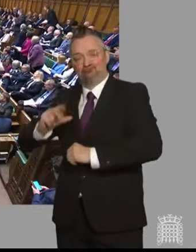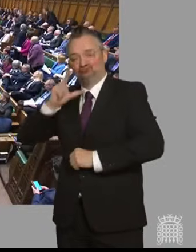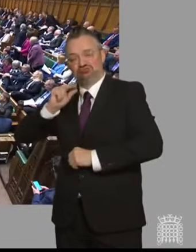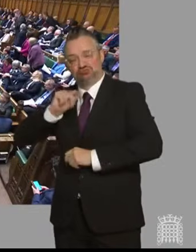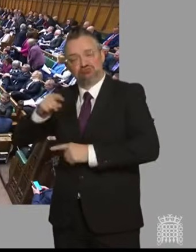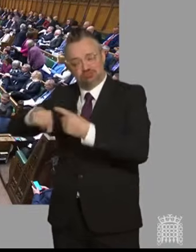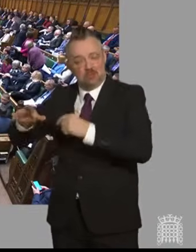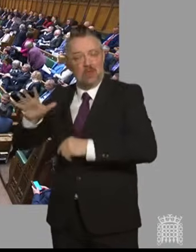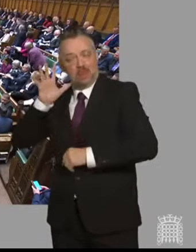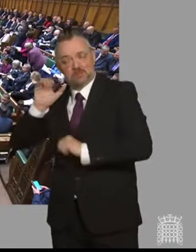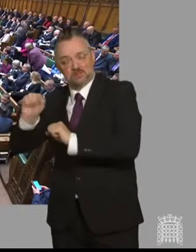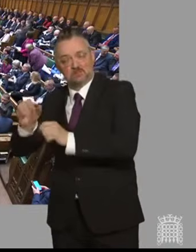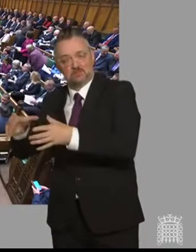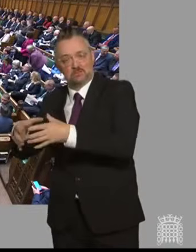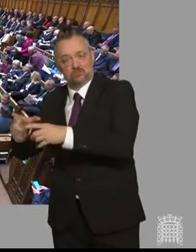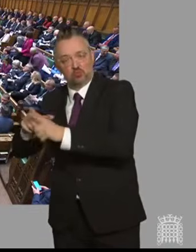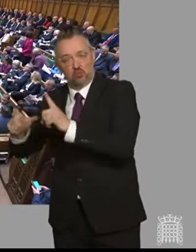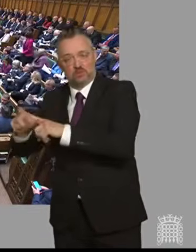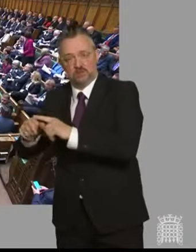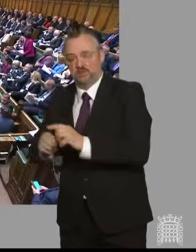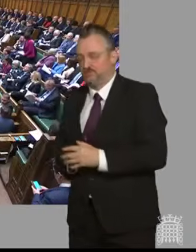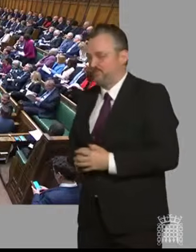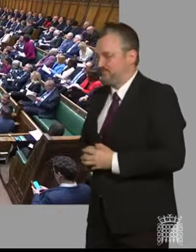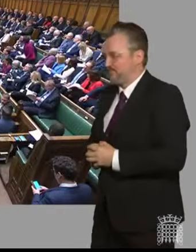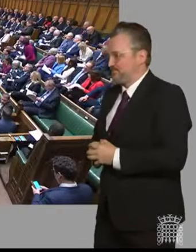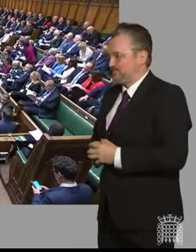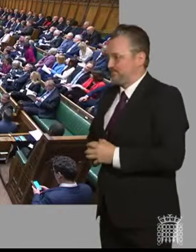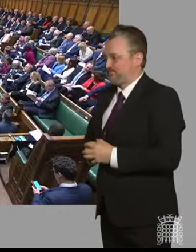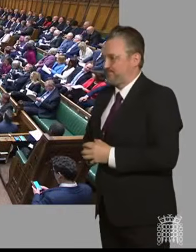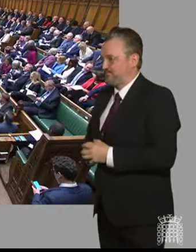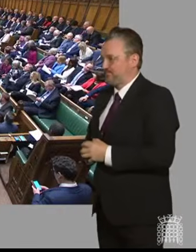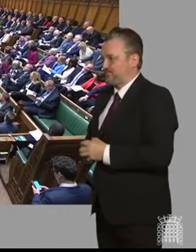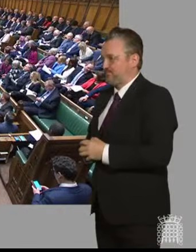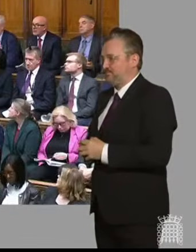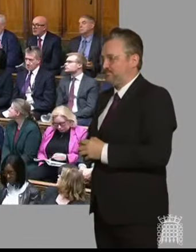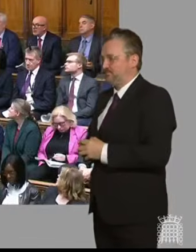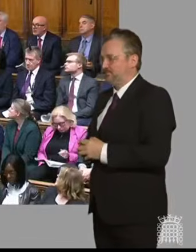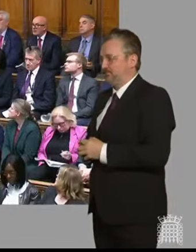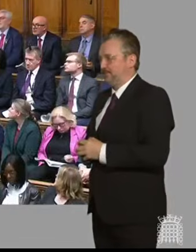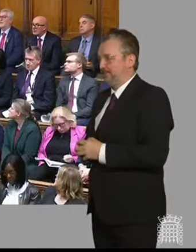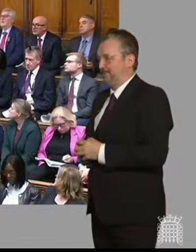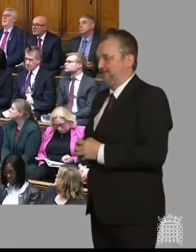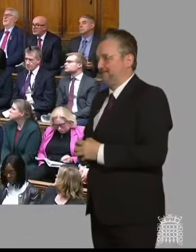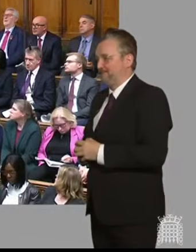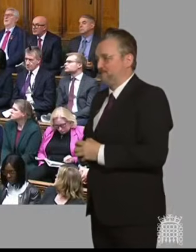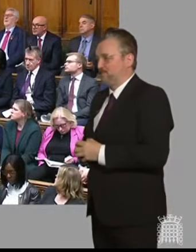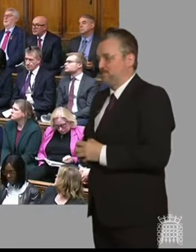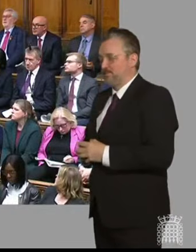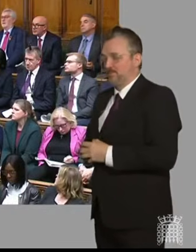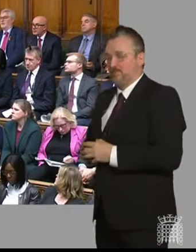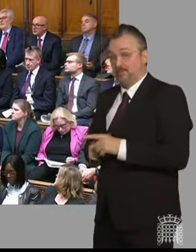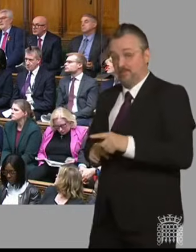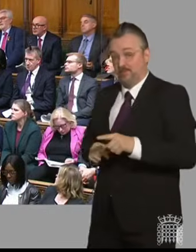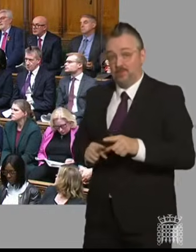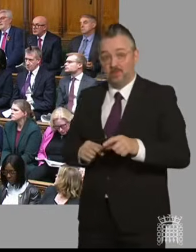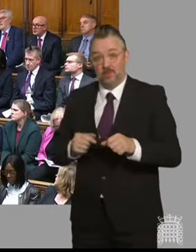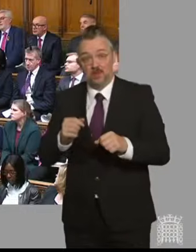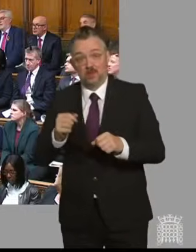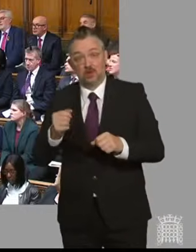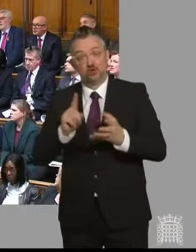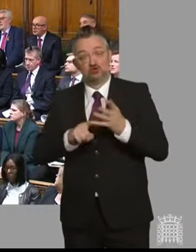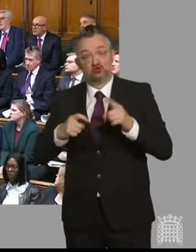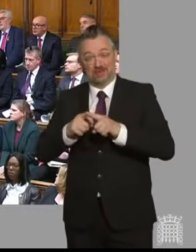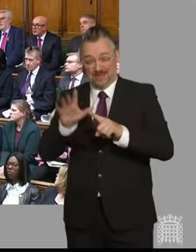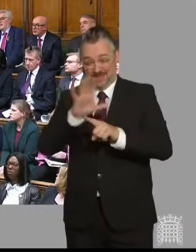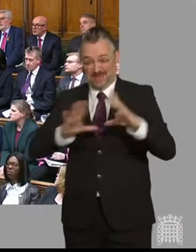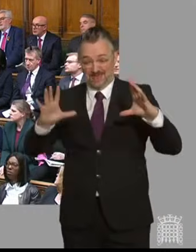talks about things going backwards. The UK is the only Western G7 power in recession. 7 consecutive quarters